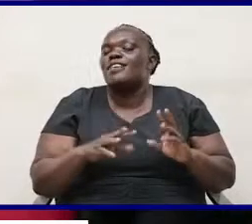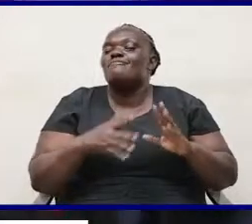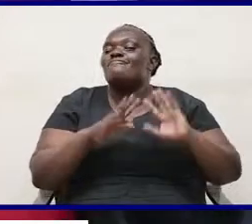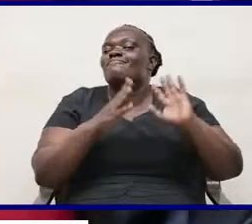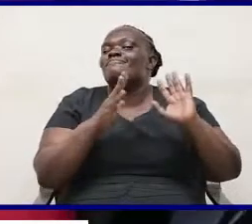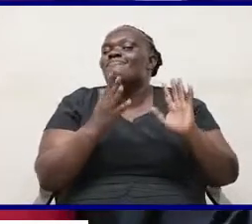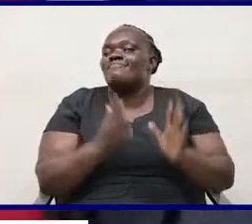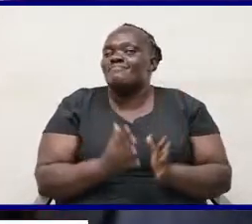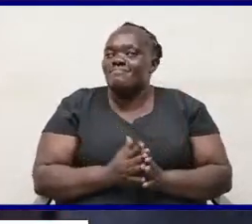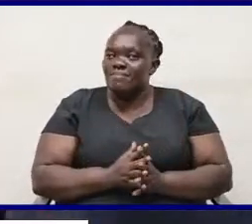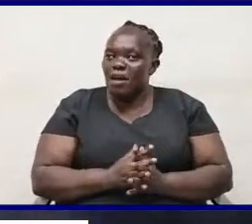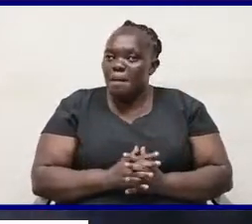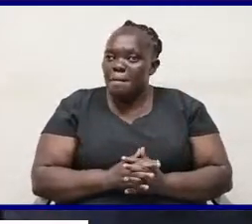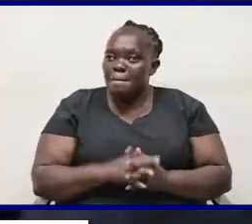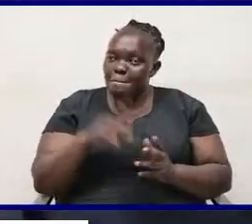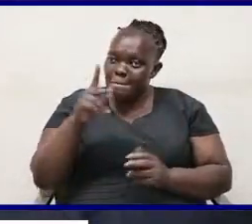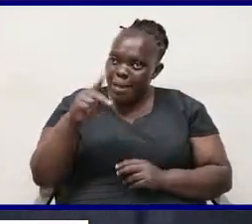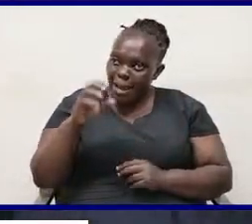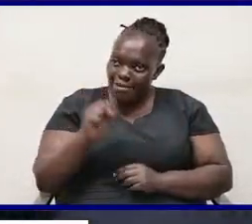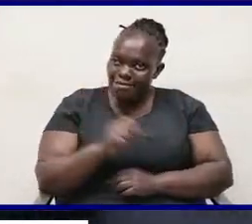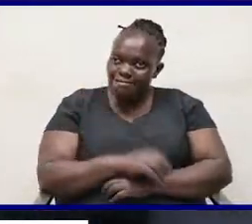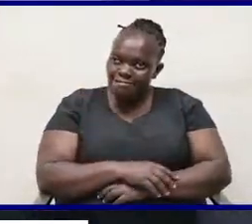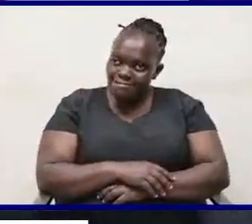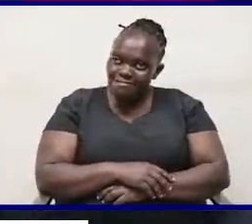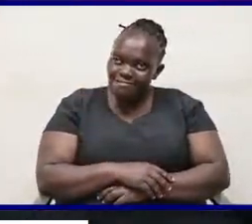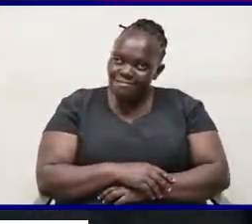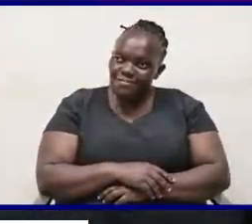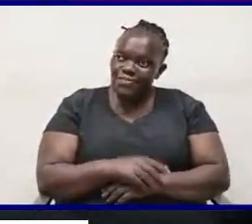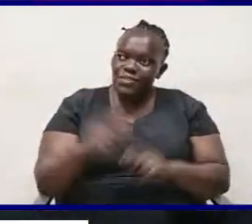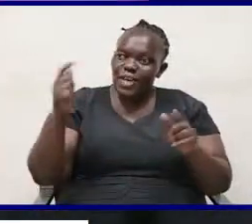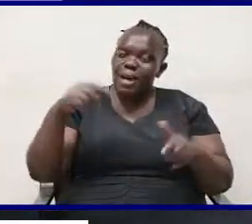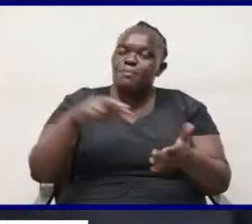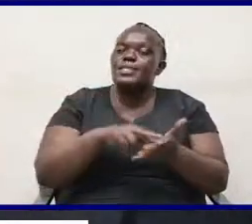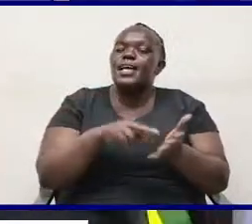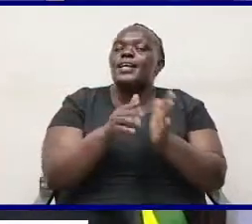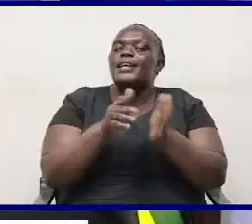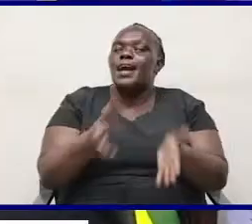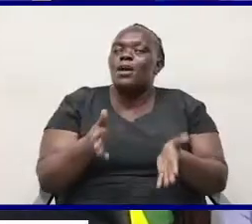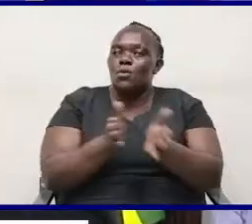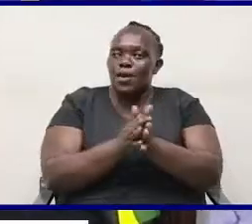Makofi. Yes. Uje usimame hapa.